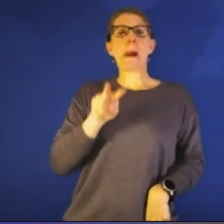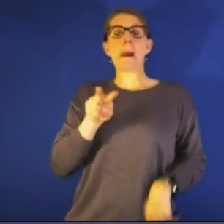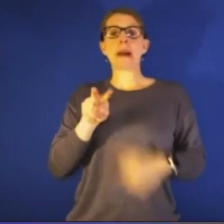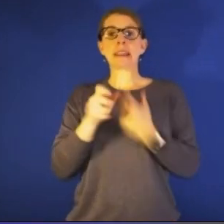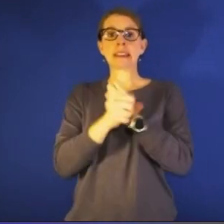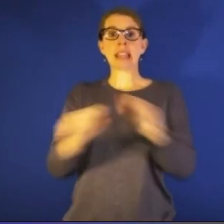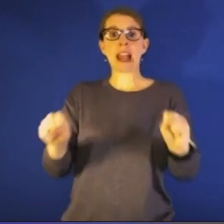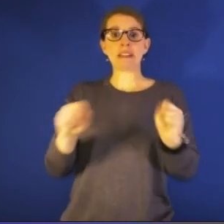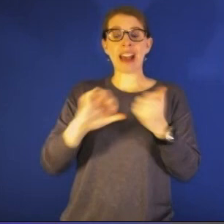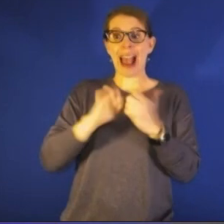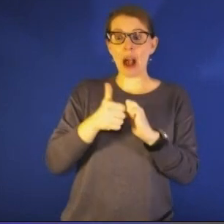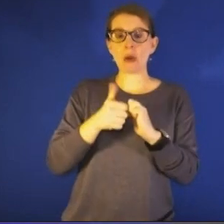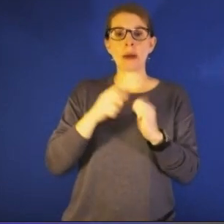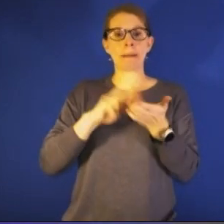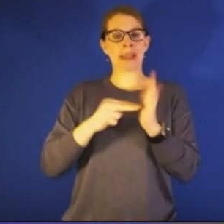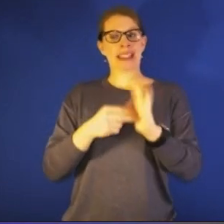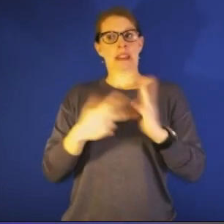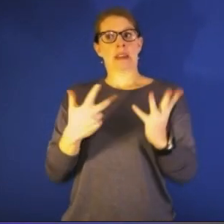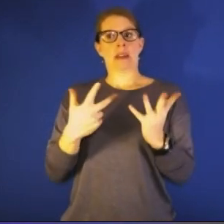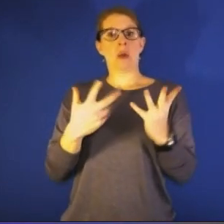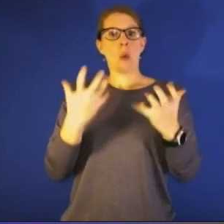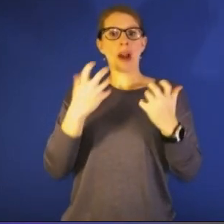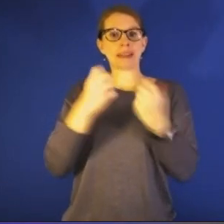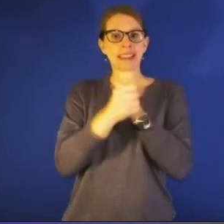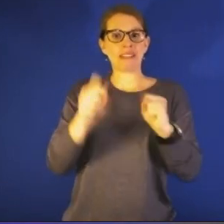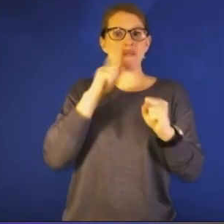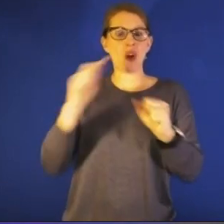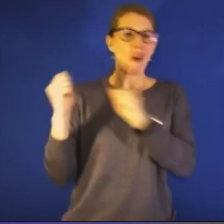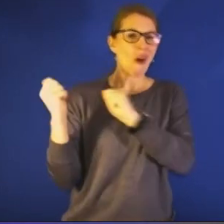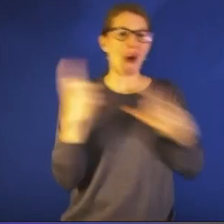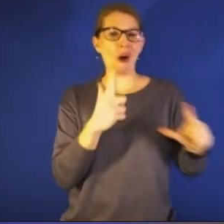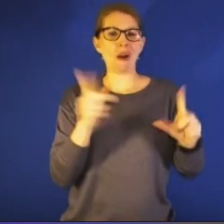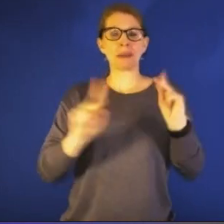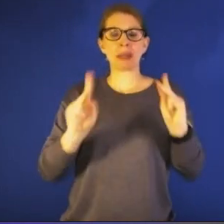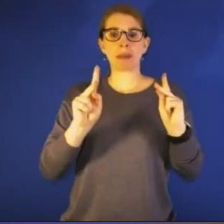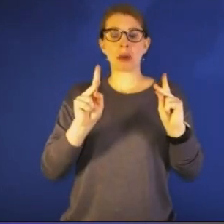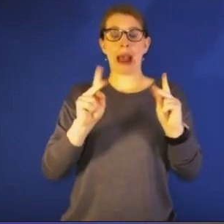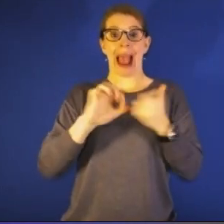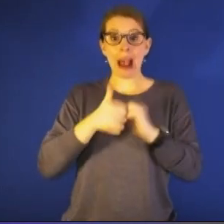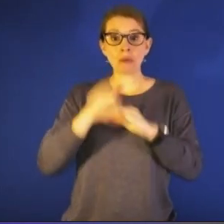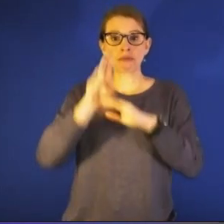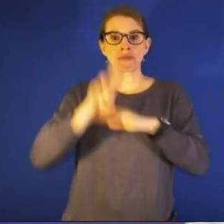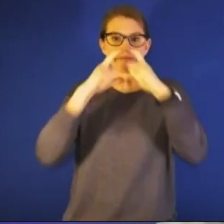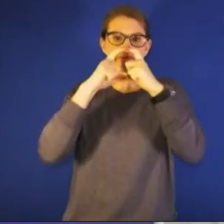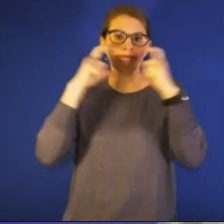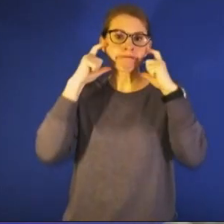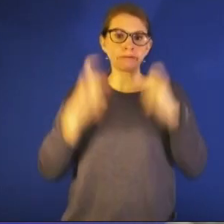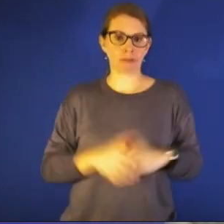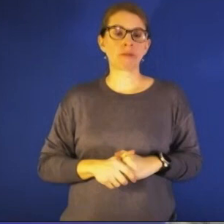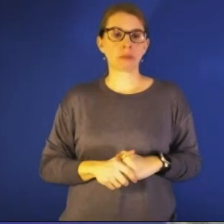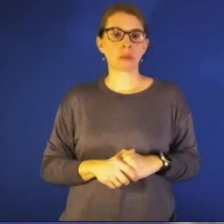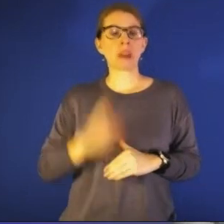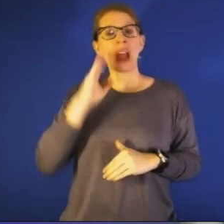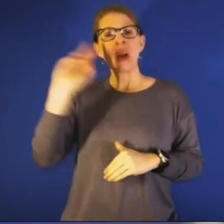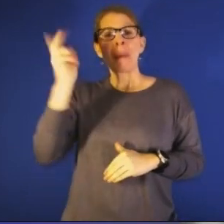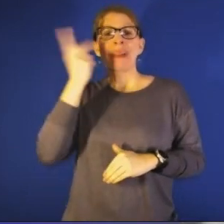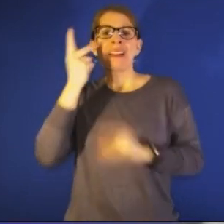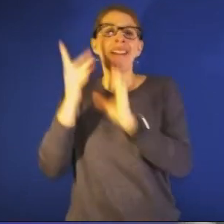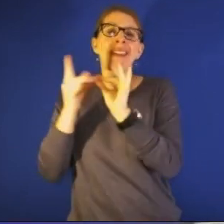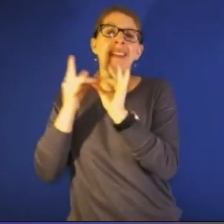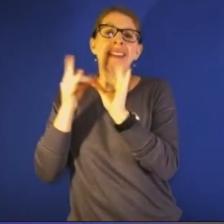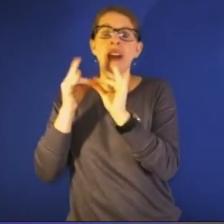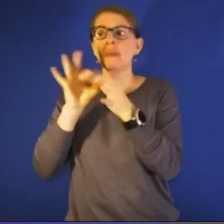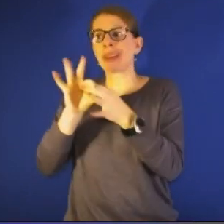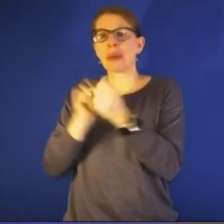entire society and to keep the doors open, is to put a mask back on. Yeah. And I know there's this political rhetoric around masking, but can we